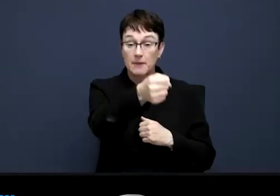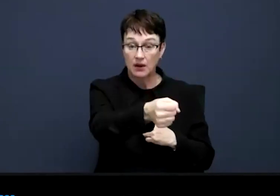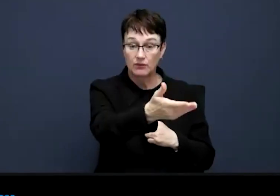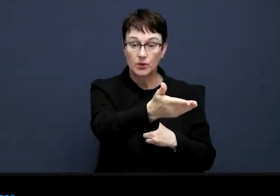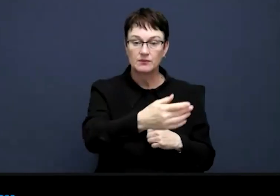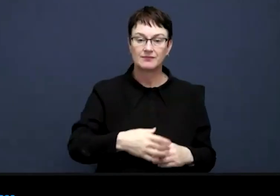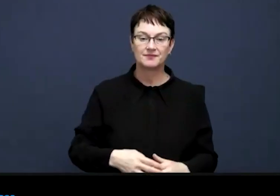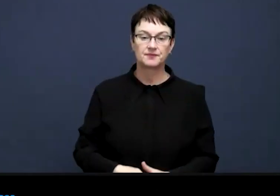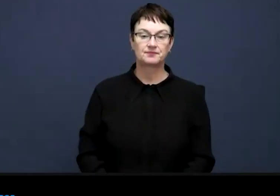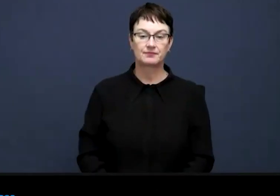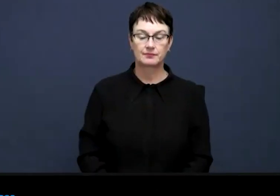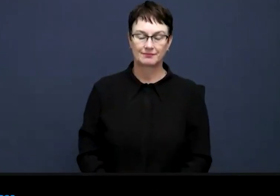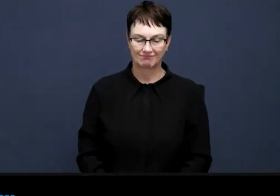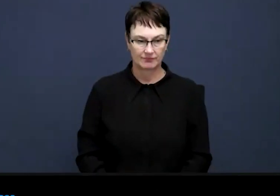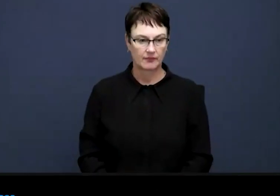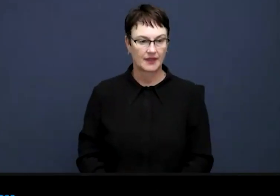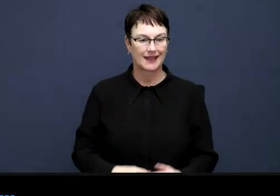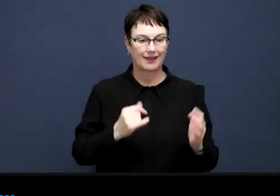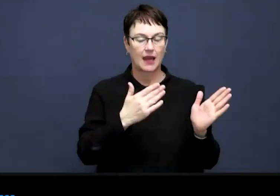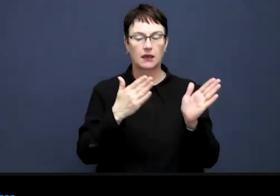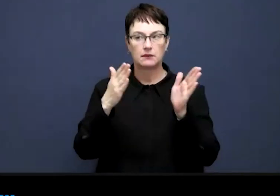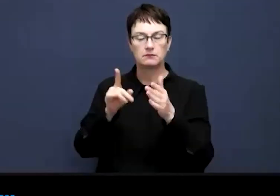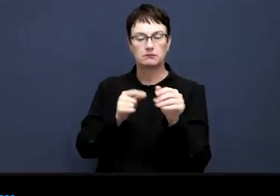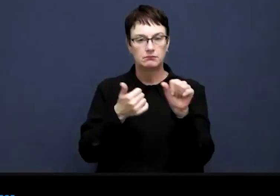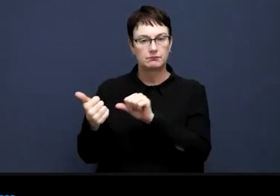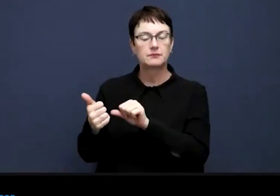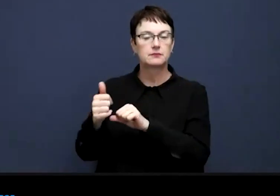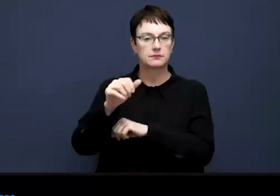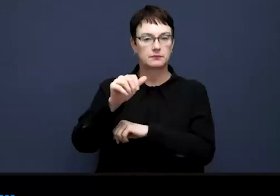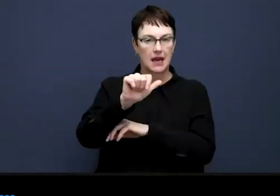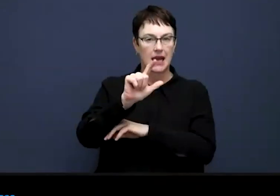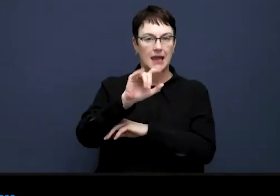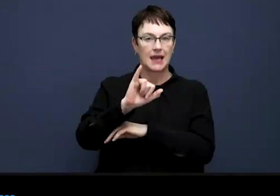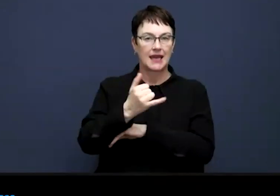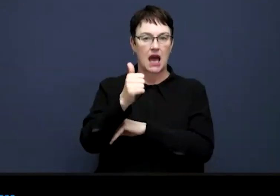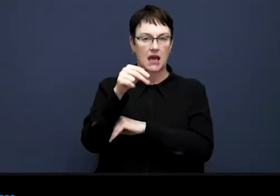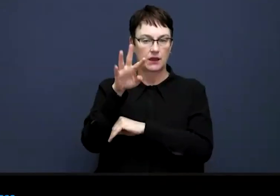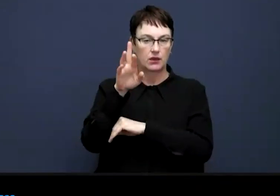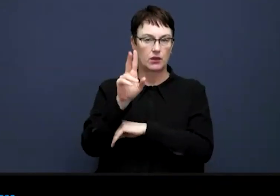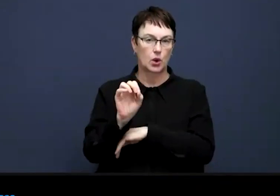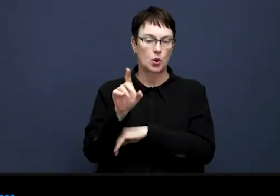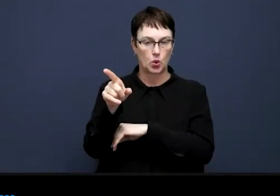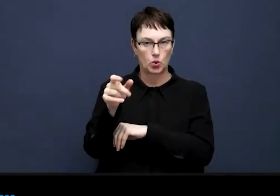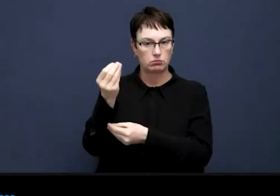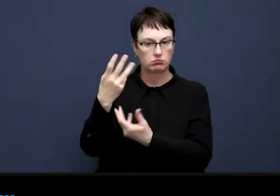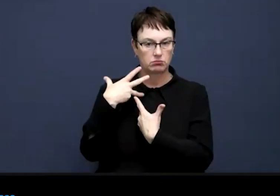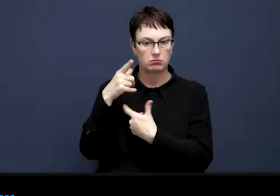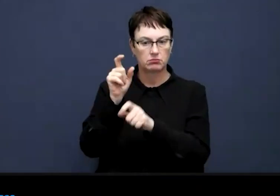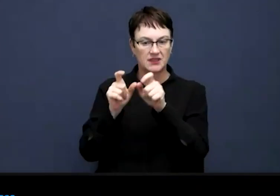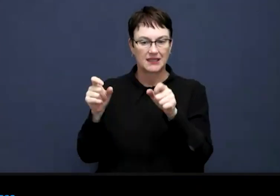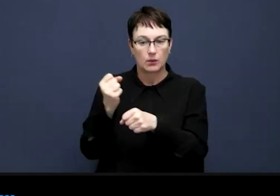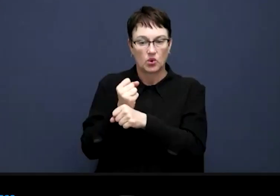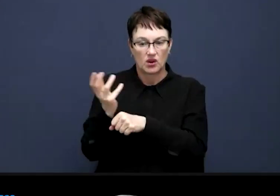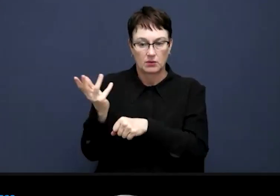And then I would like to go back to Alejandro to ask about what the end users think about it. But Bart, yes. From monitoring body's perspective, a